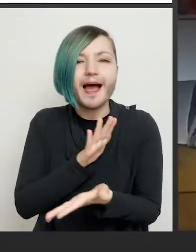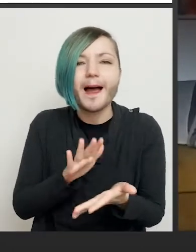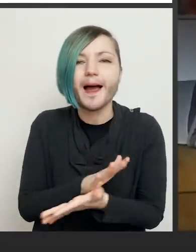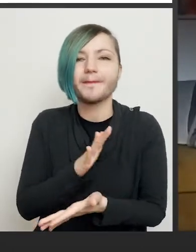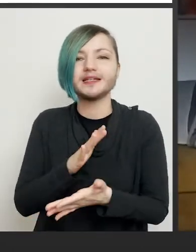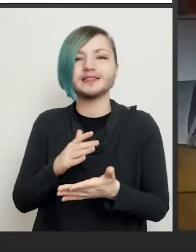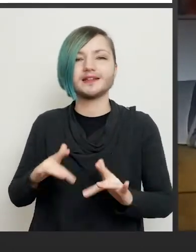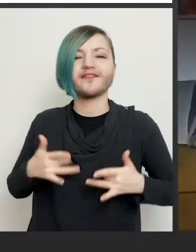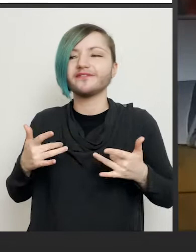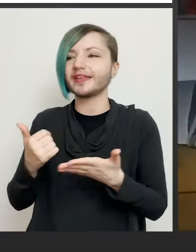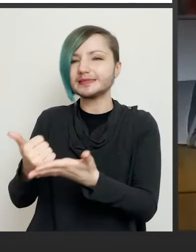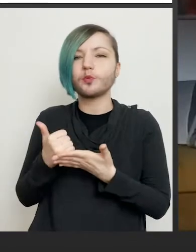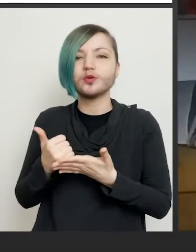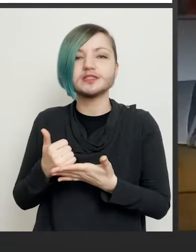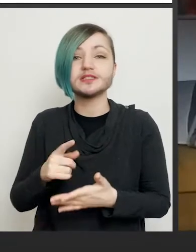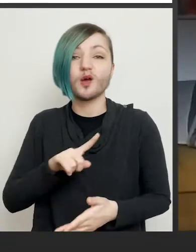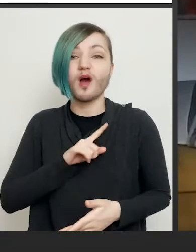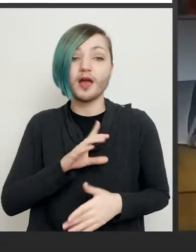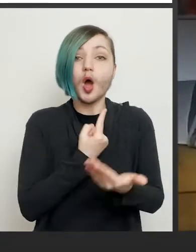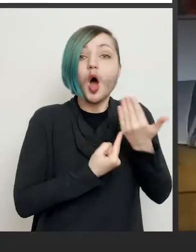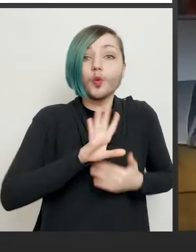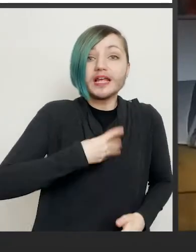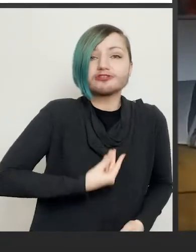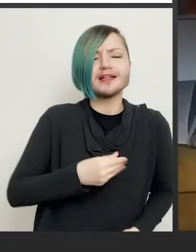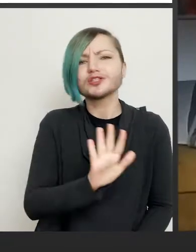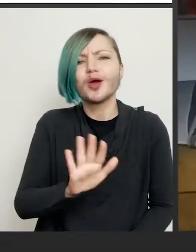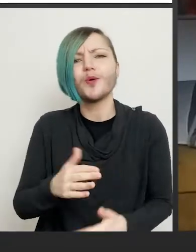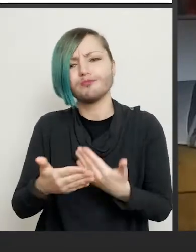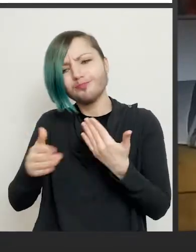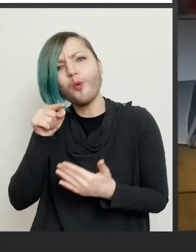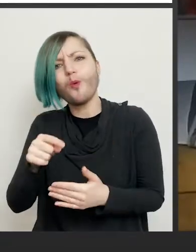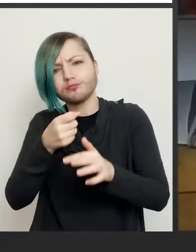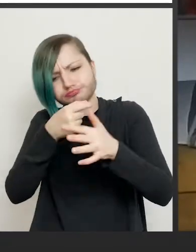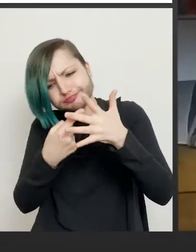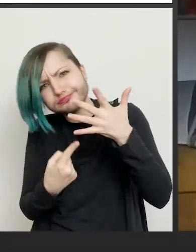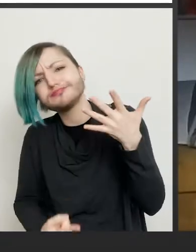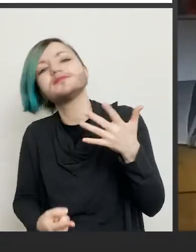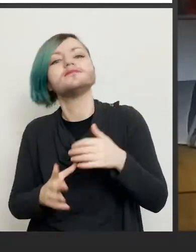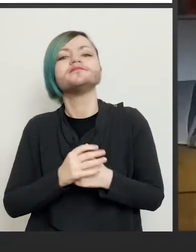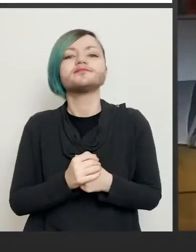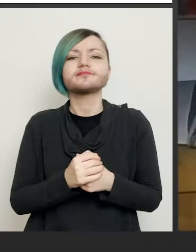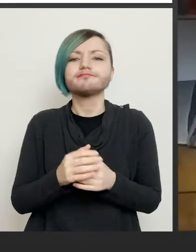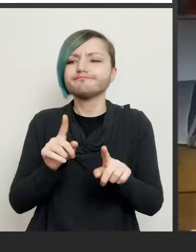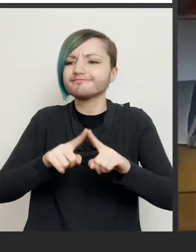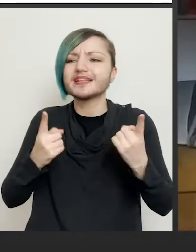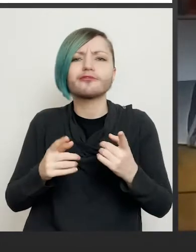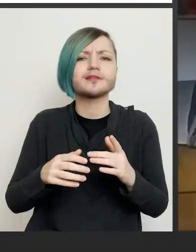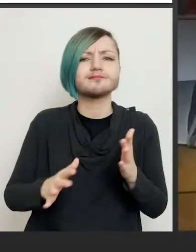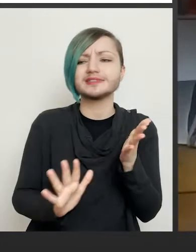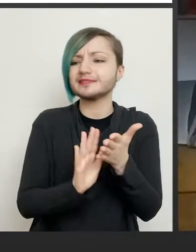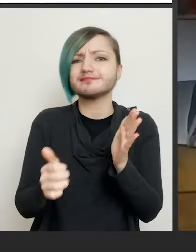feel supported, because we're so much more than trans. You know, trans people are all people with different talents and experiences and lives